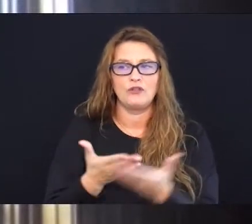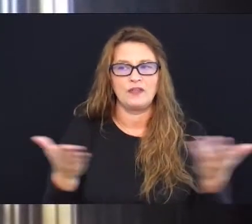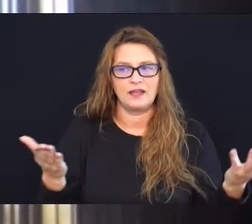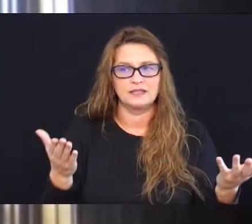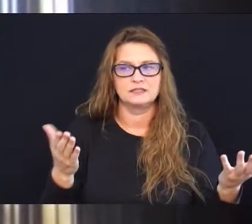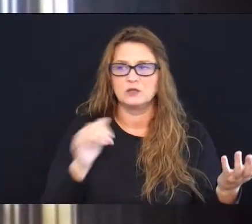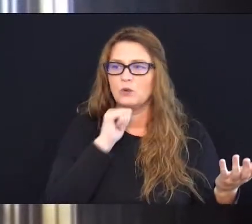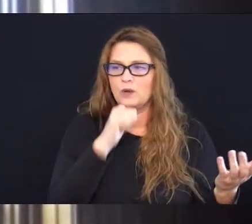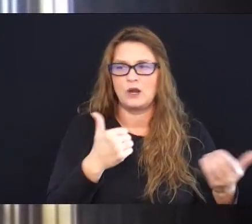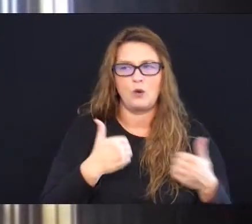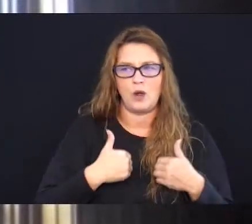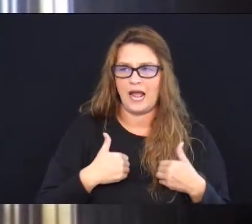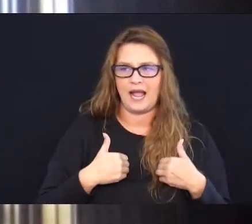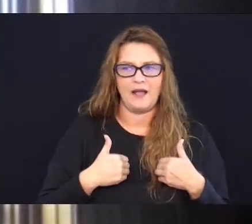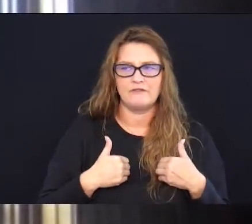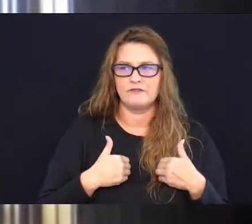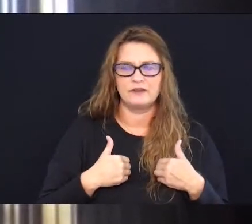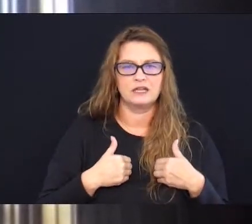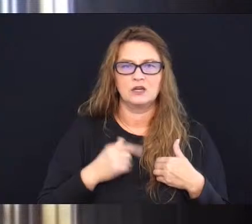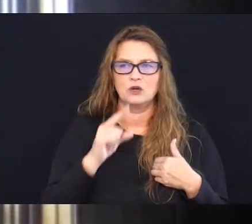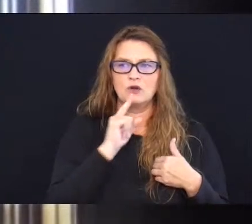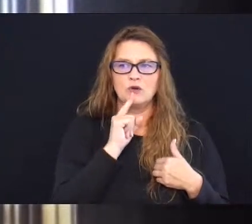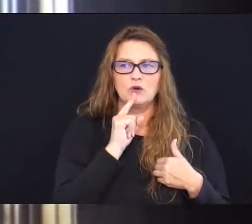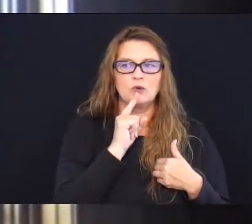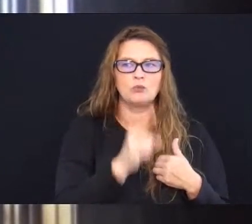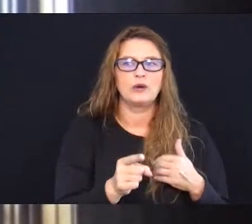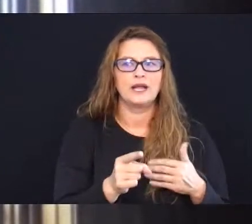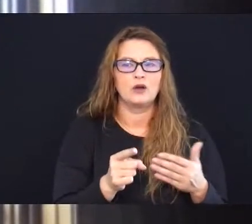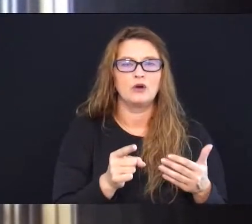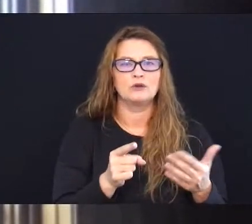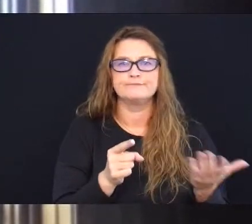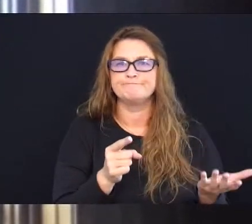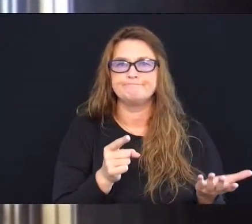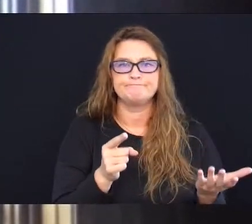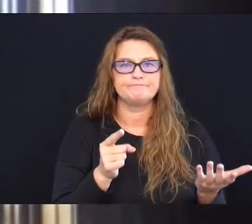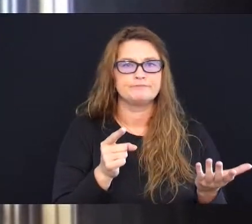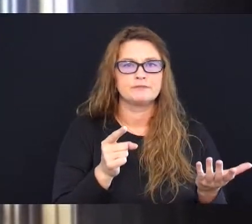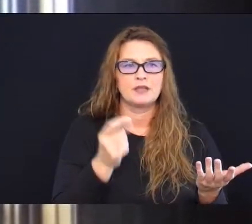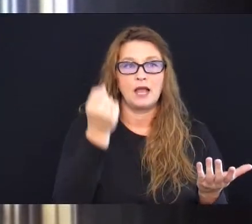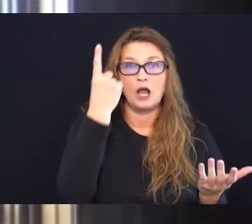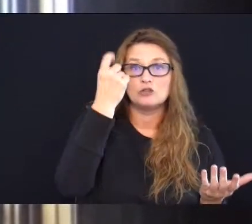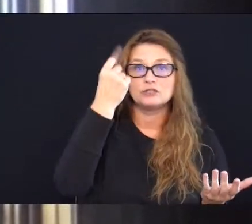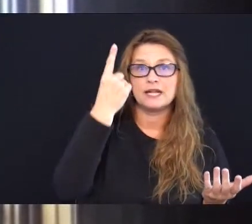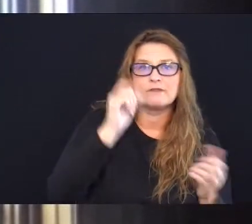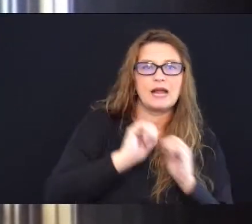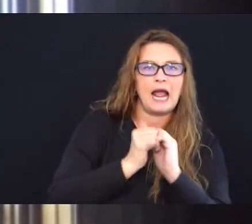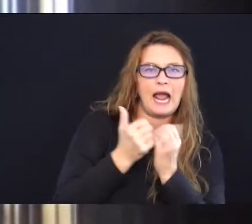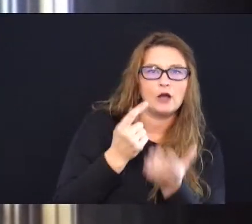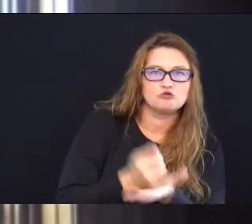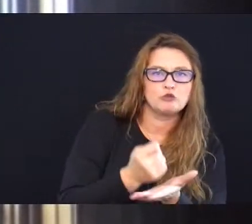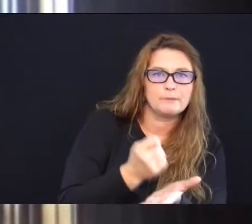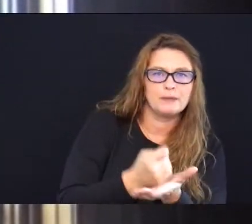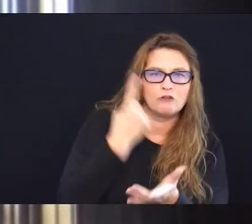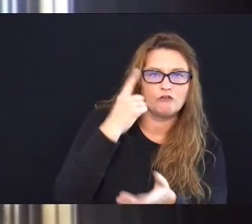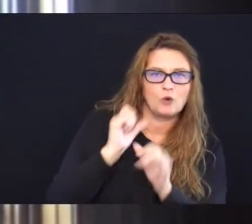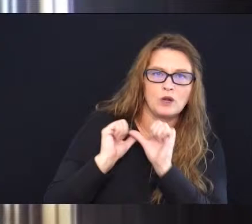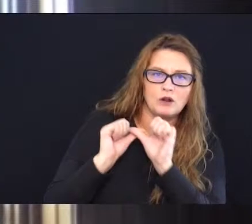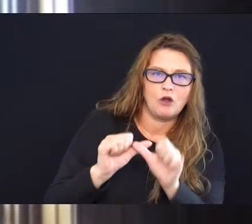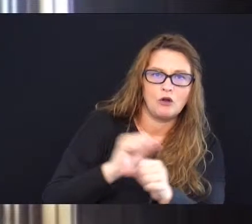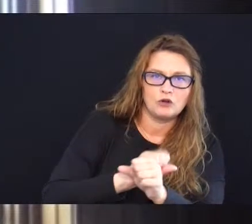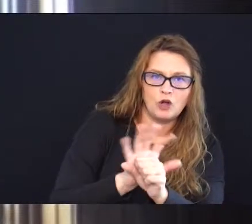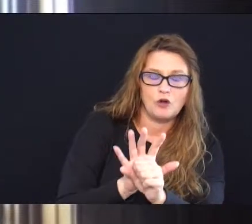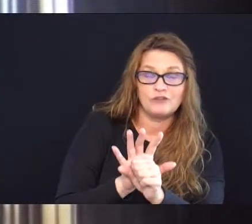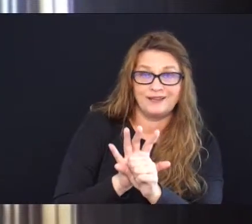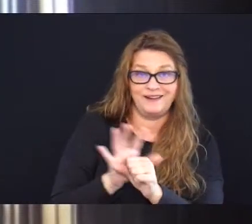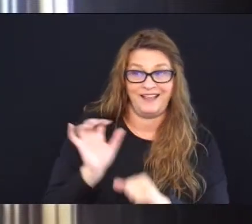have any real insight at this point about how we can treat long COVID, although those studies are